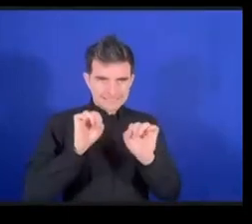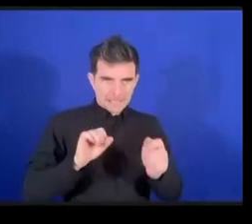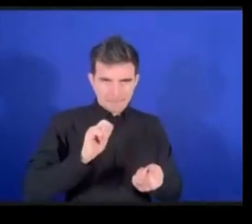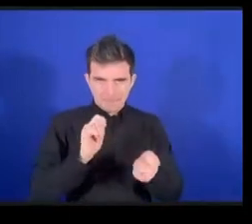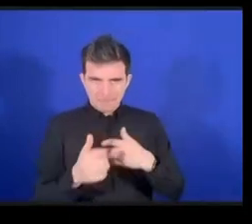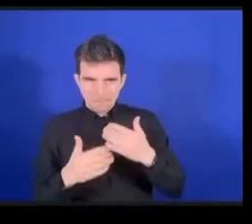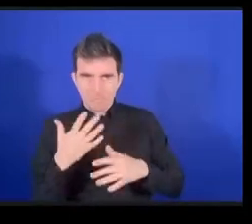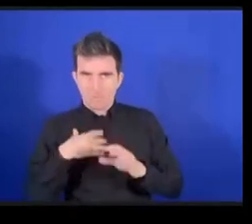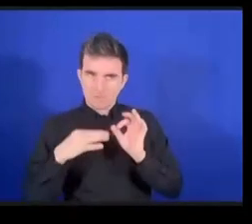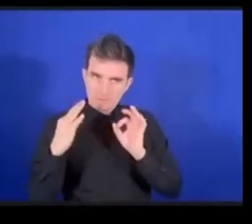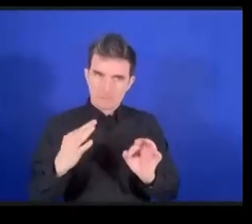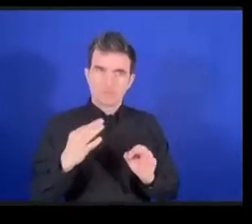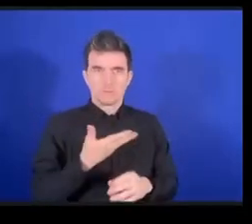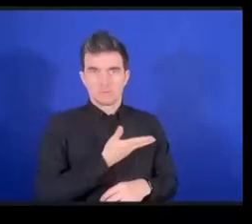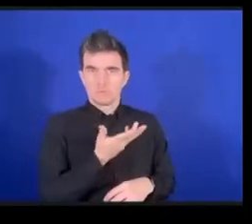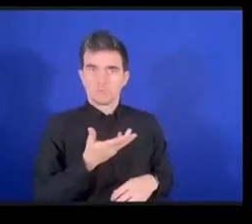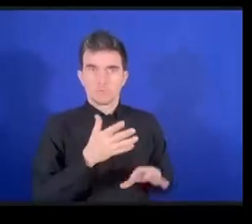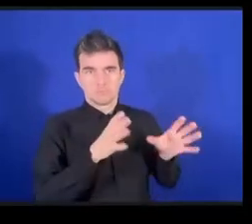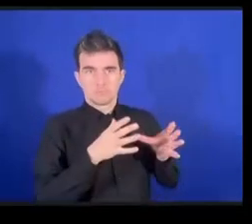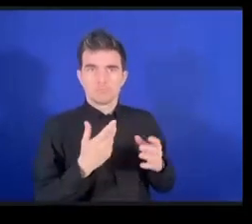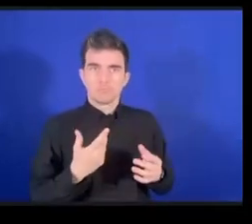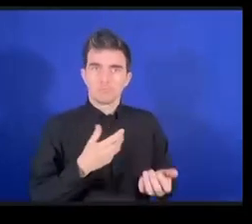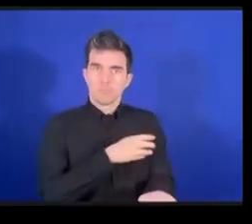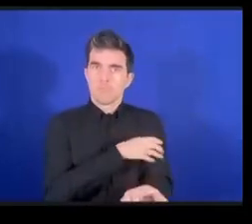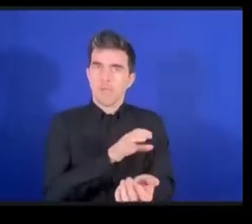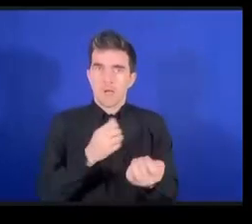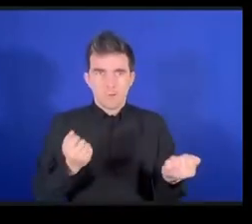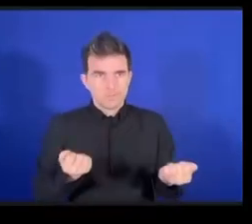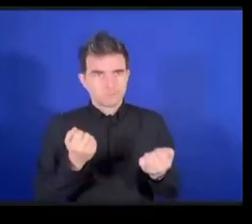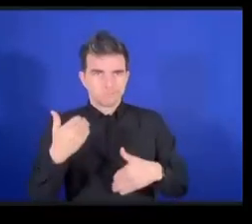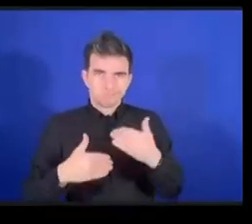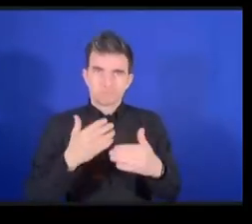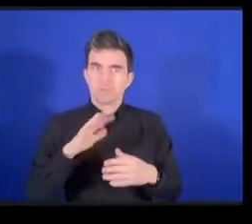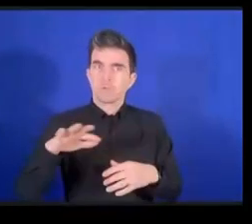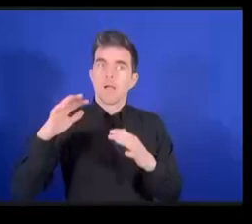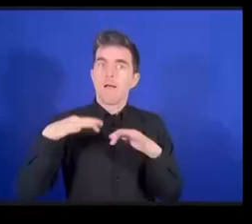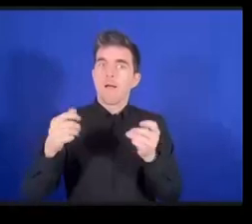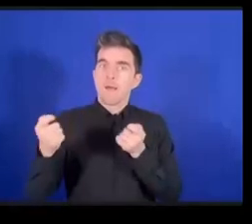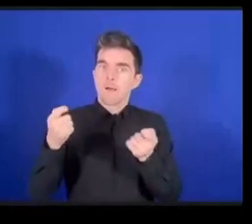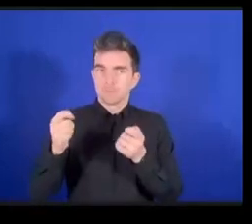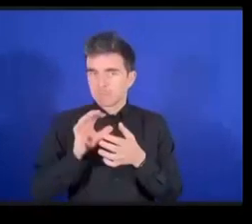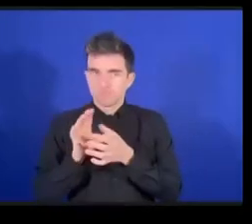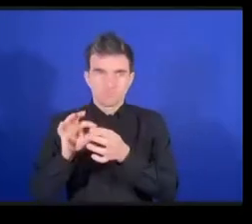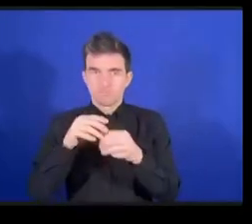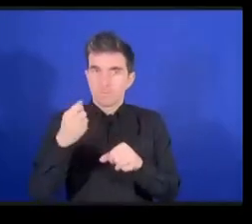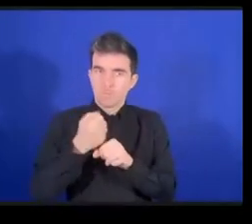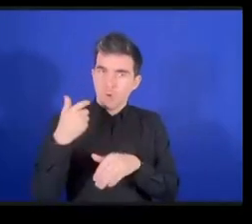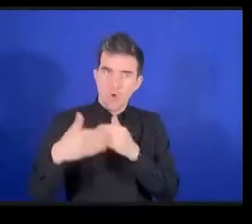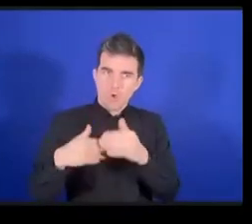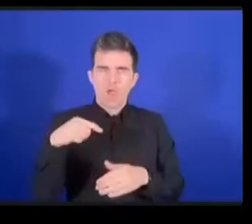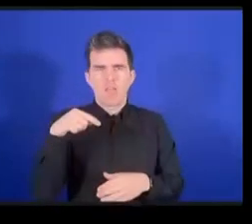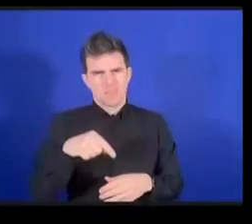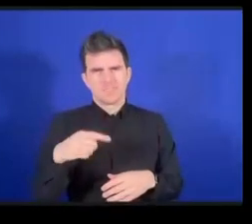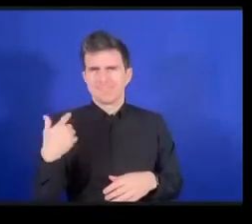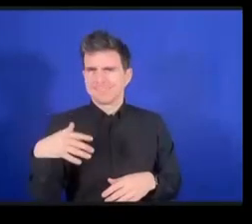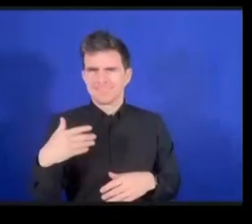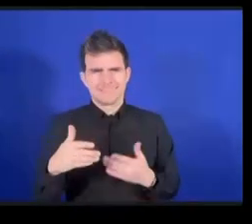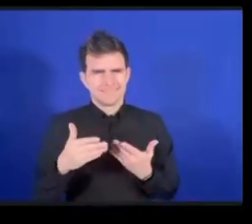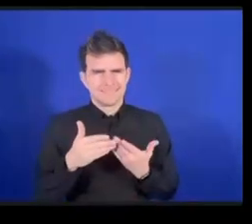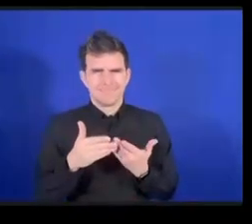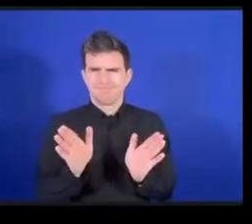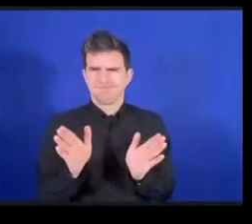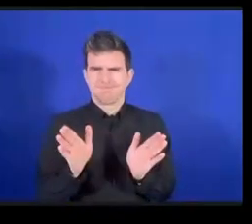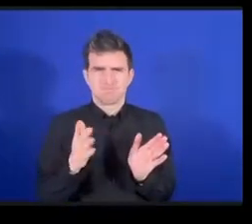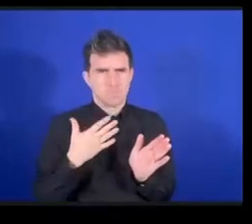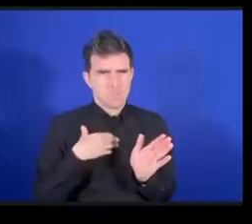paradoxal and complex situation but we have to do is document more and communicate more the igf work to Industry and make sure that they